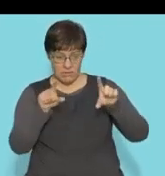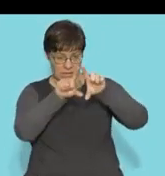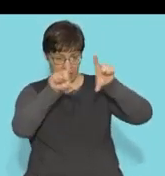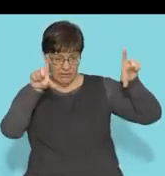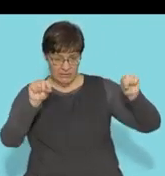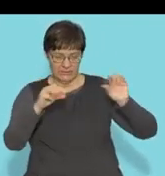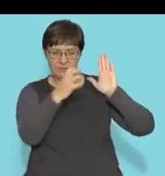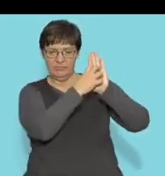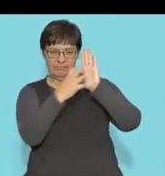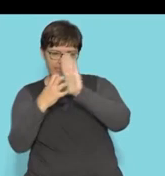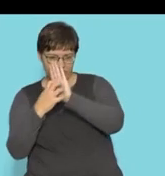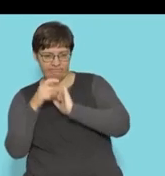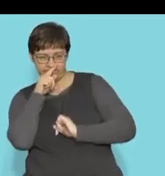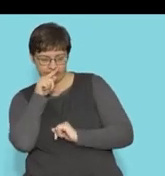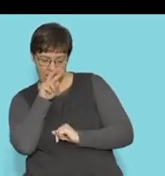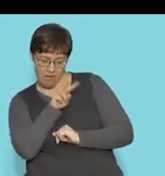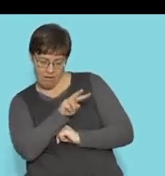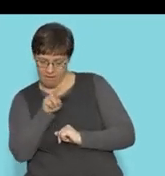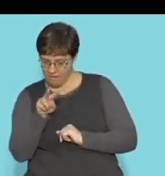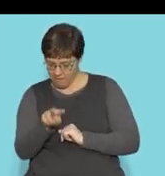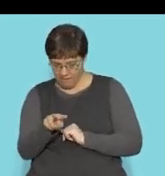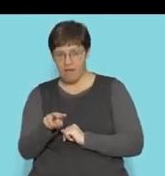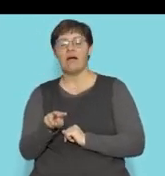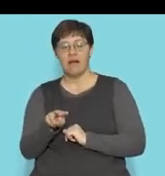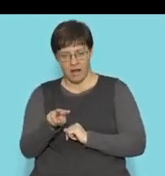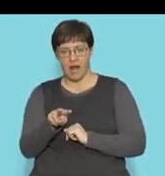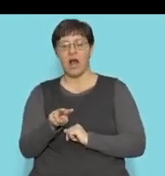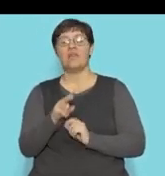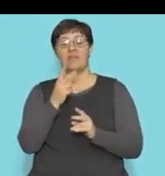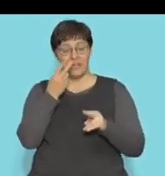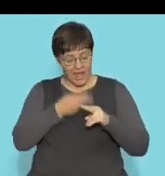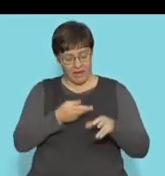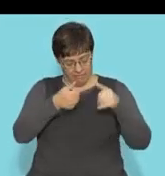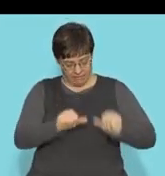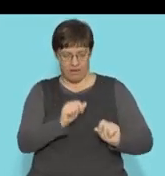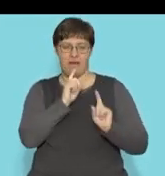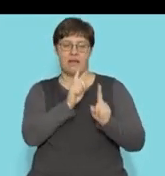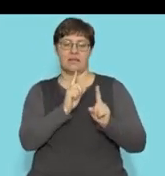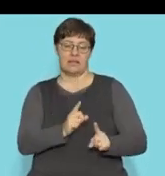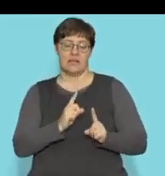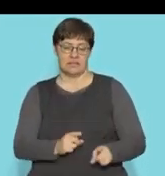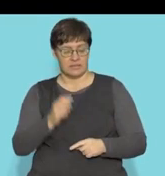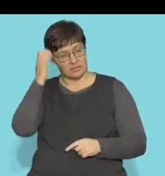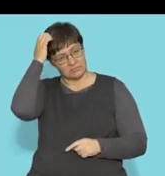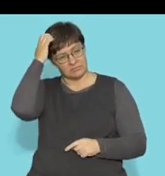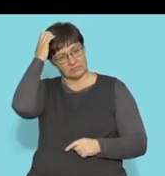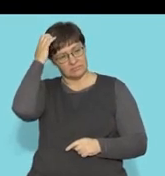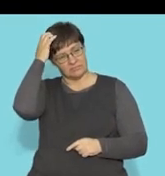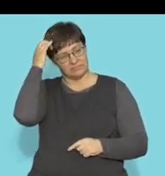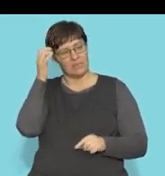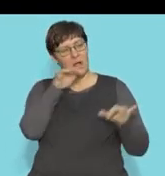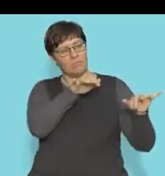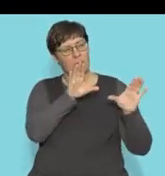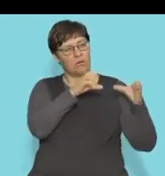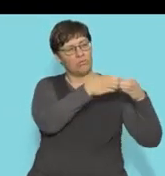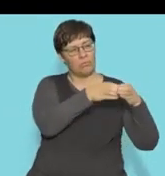on the following graphs. Now, before you even get to the questions, please look at the graphs. Both of them show size